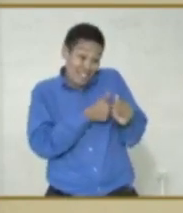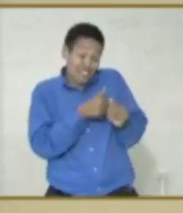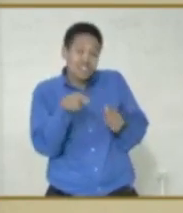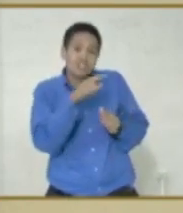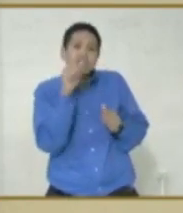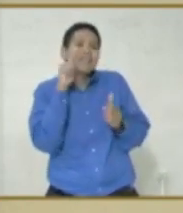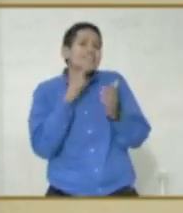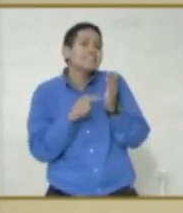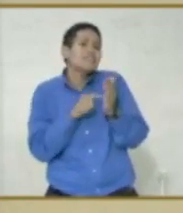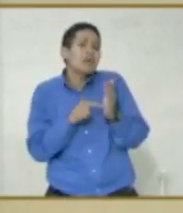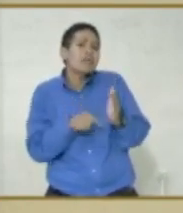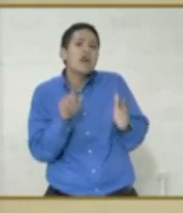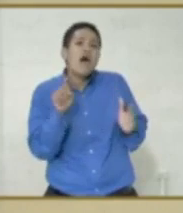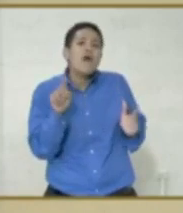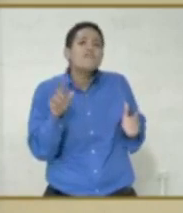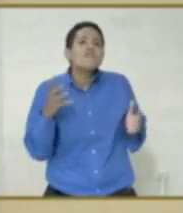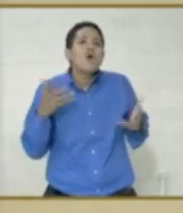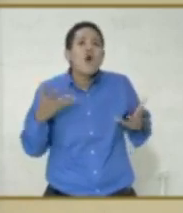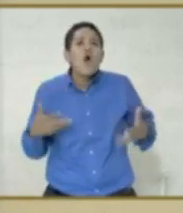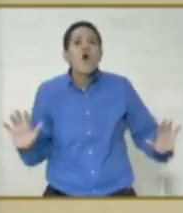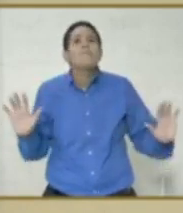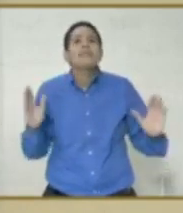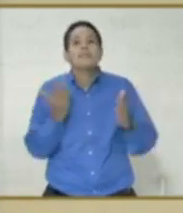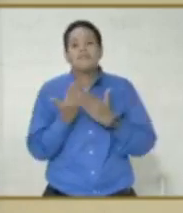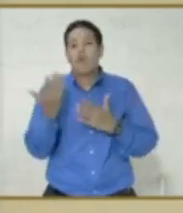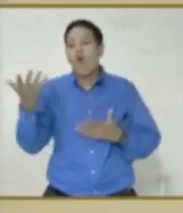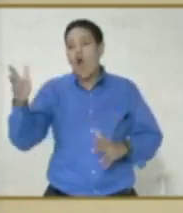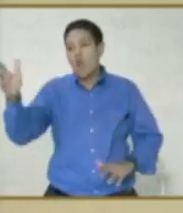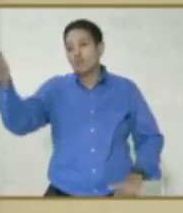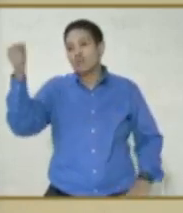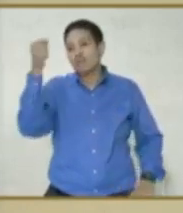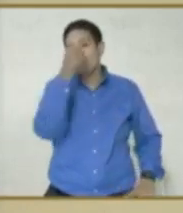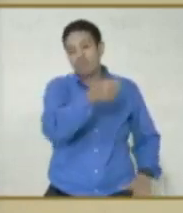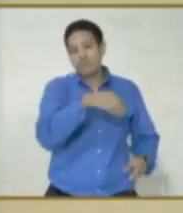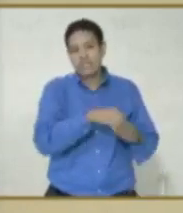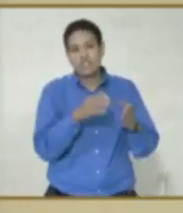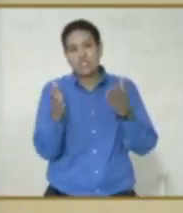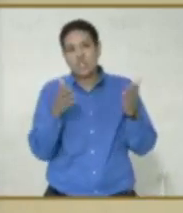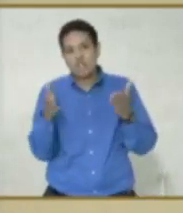inspector of poor has to complete before they can be appointed in the service.